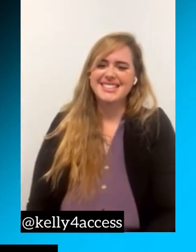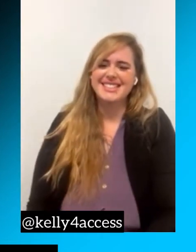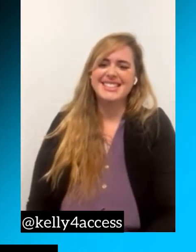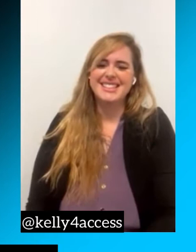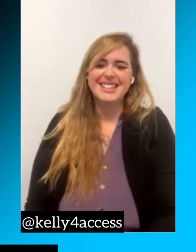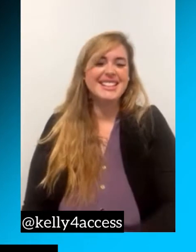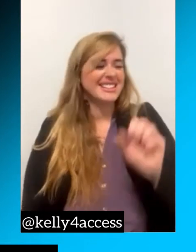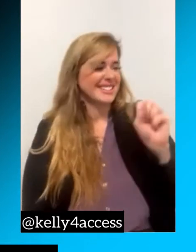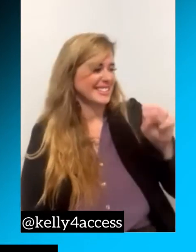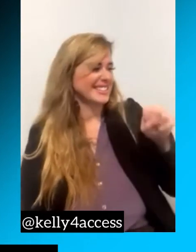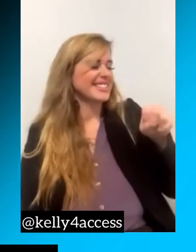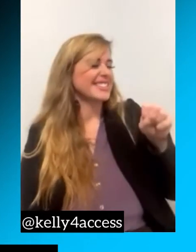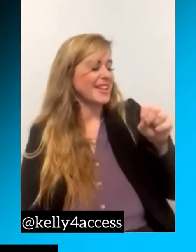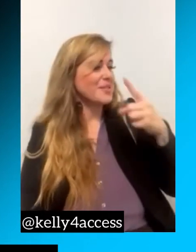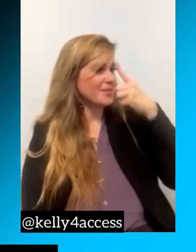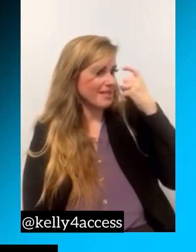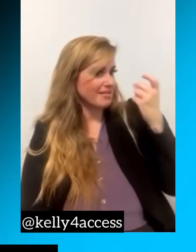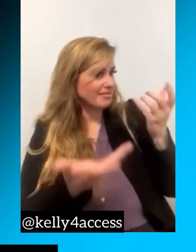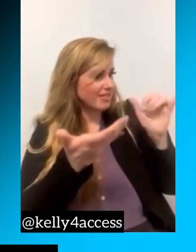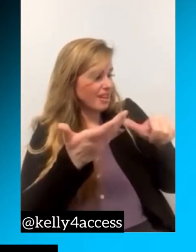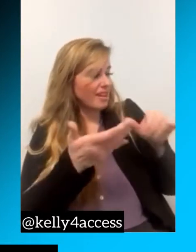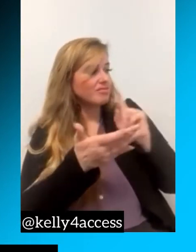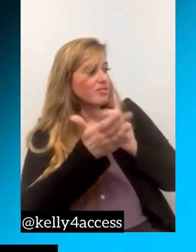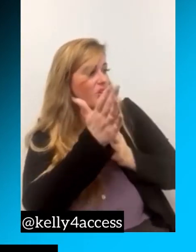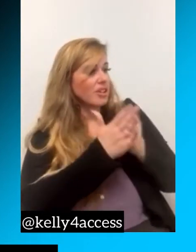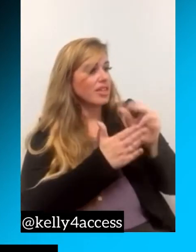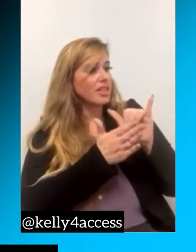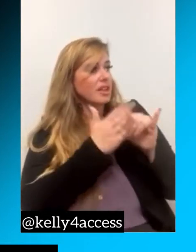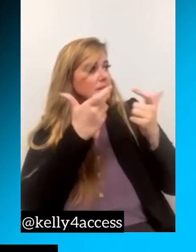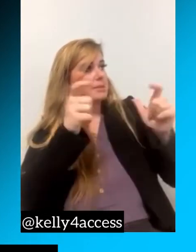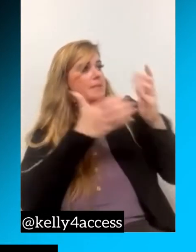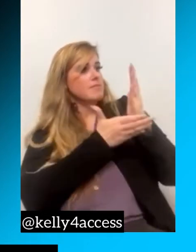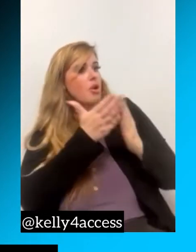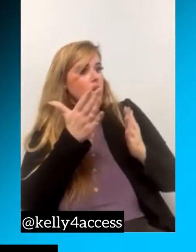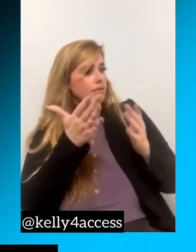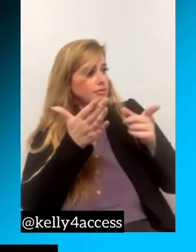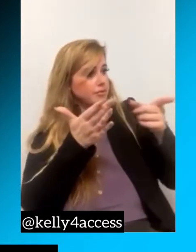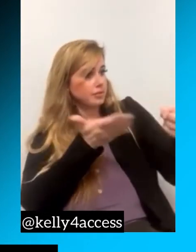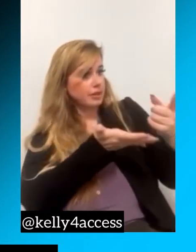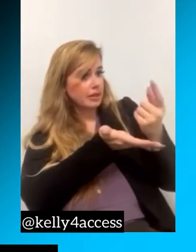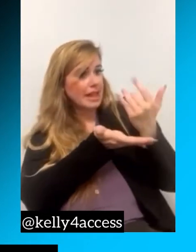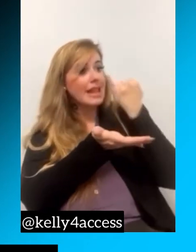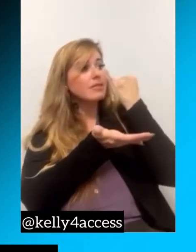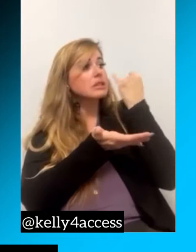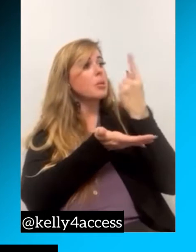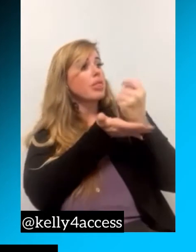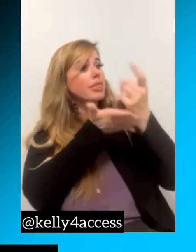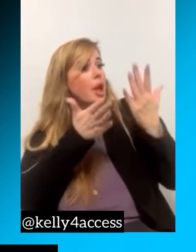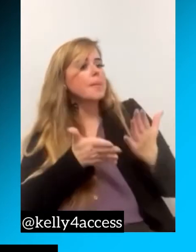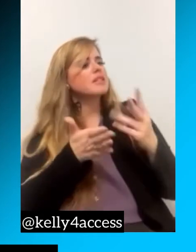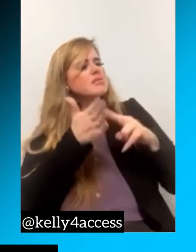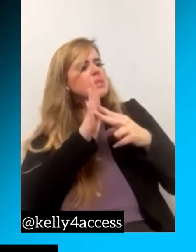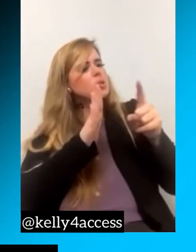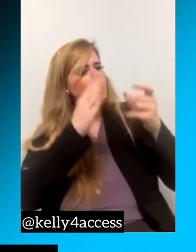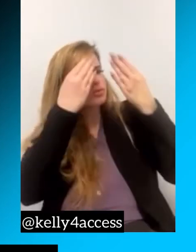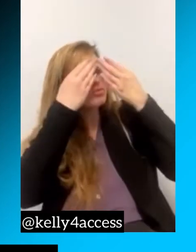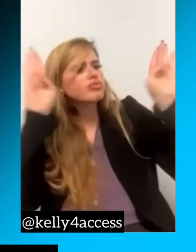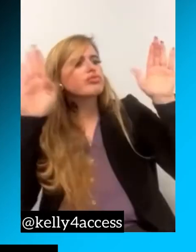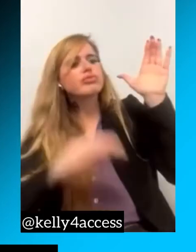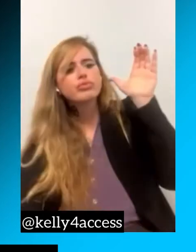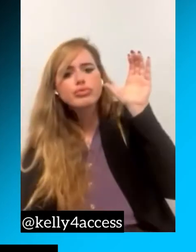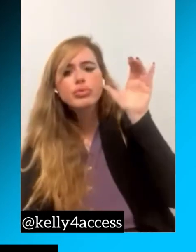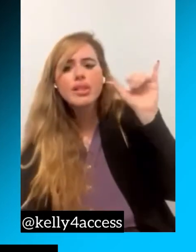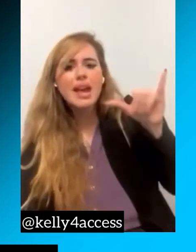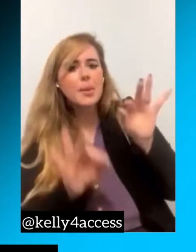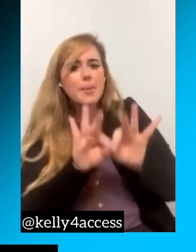Yeah, because that's honestly that's a big part of being a therapist, is you have to be able to do that. But the thing is, and this